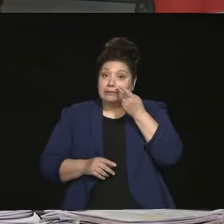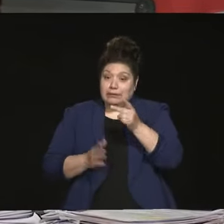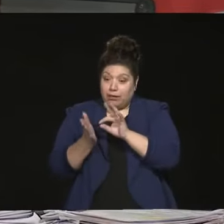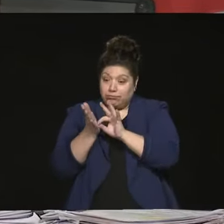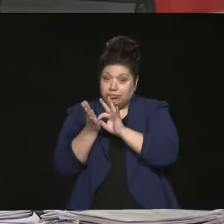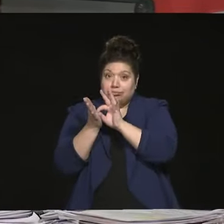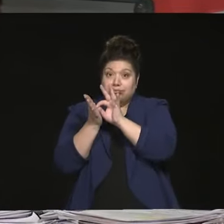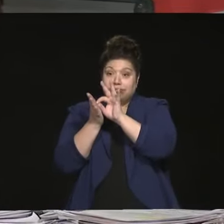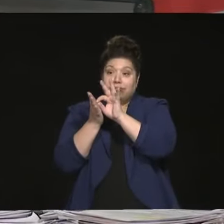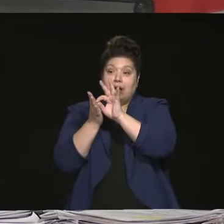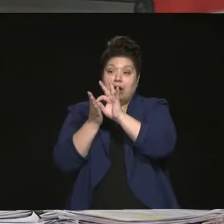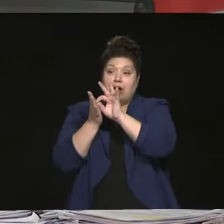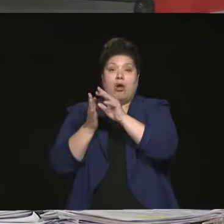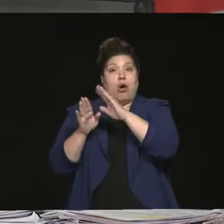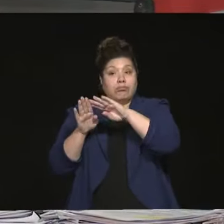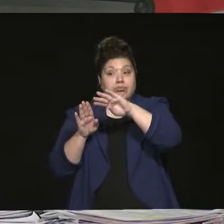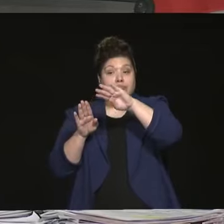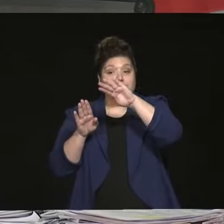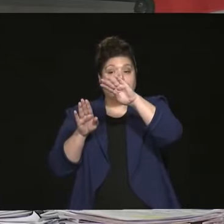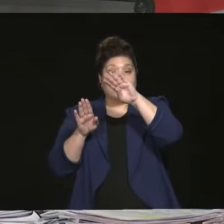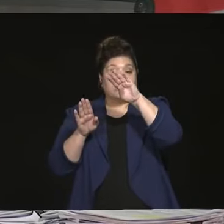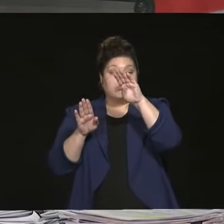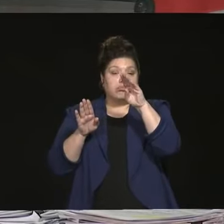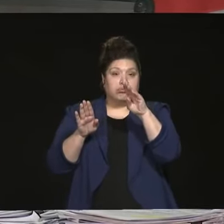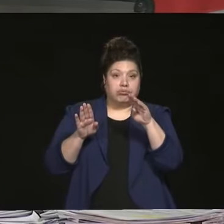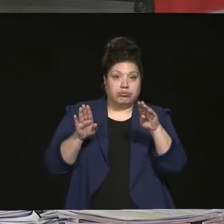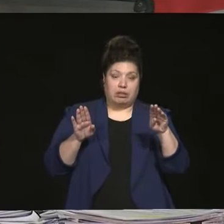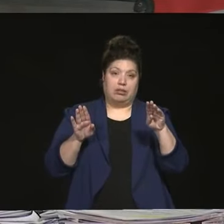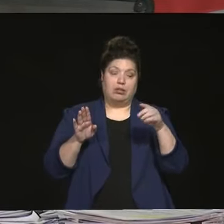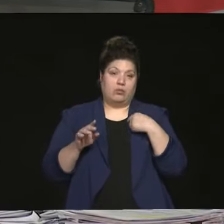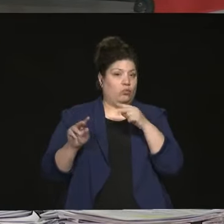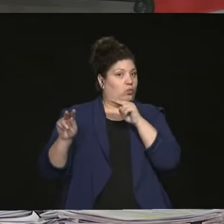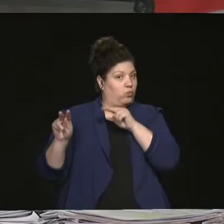monitoring that trajectory for sure. And